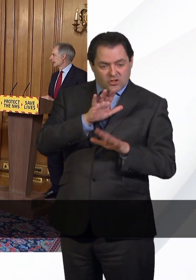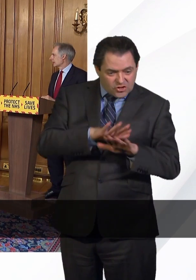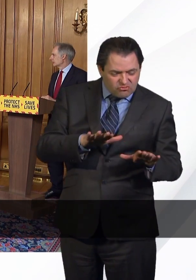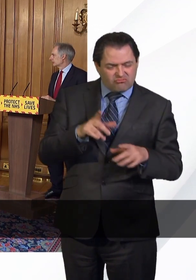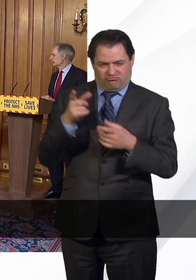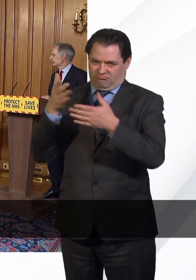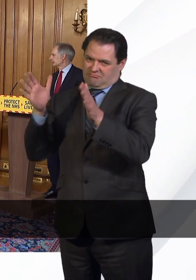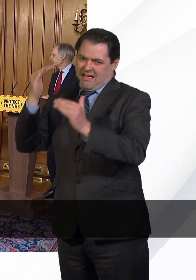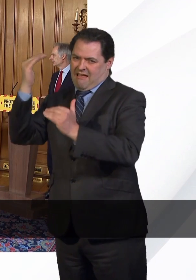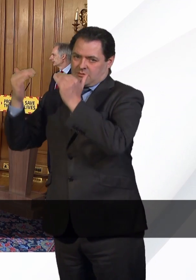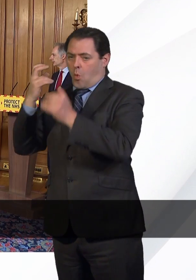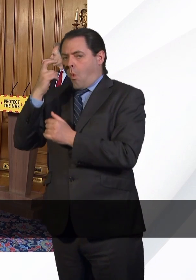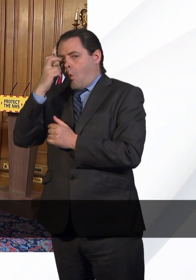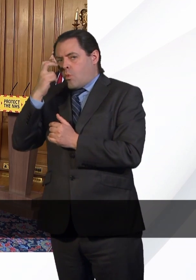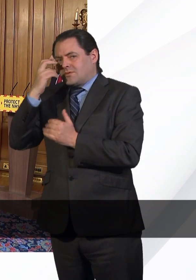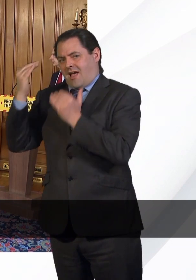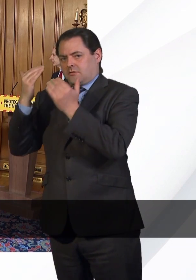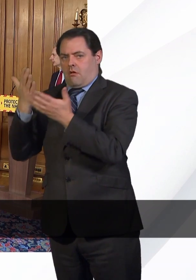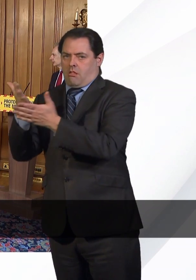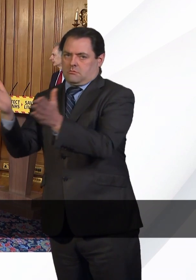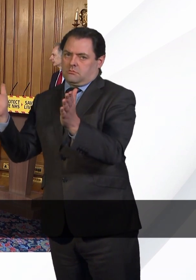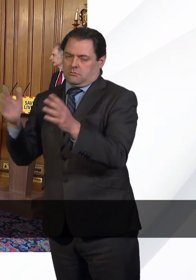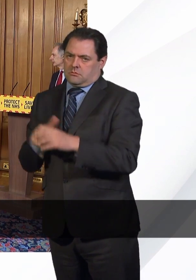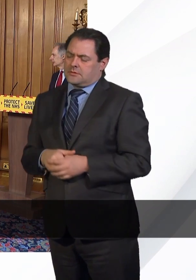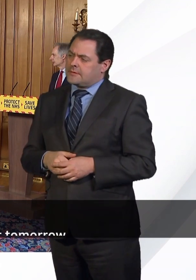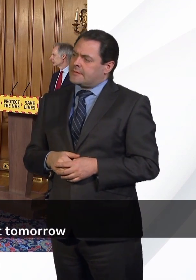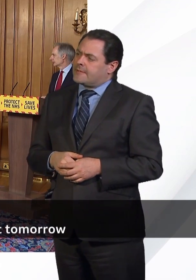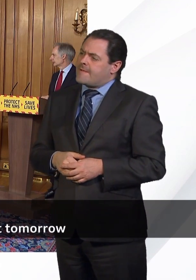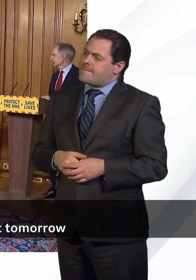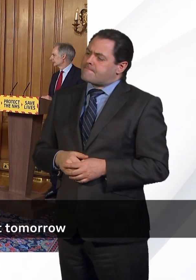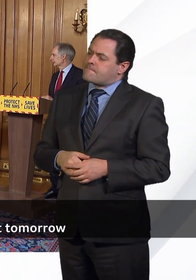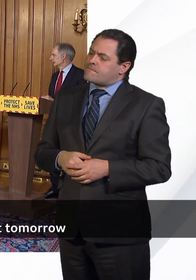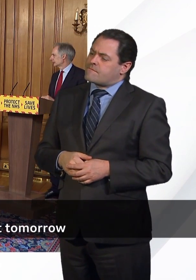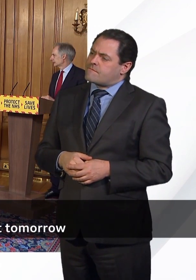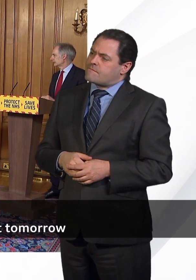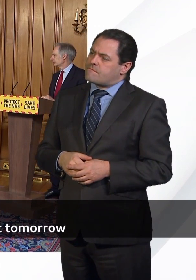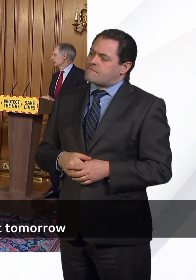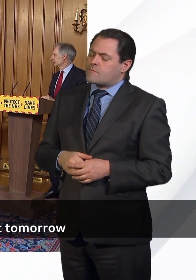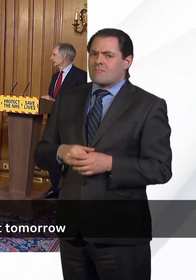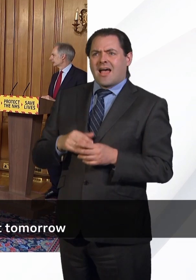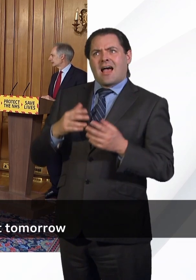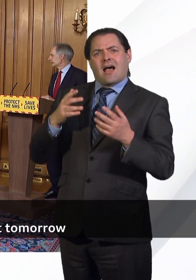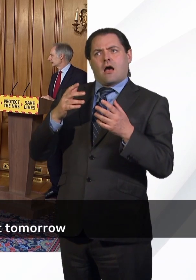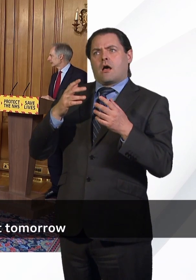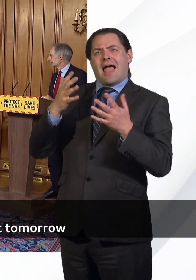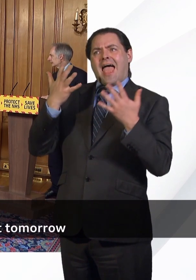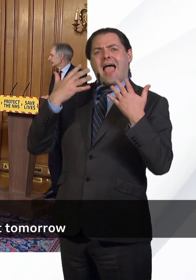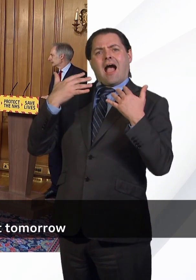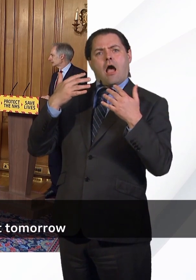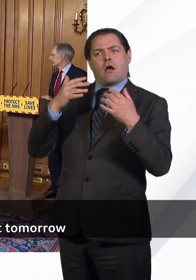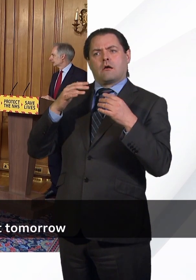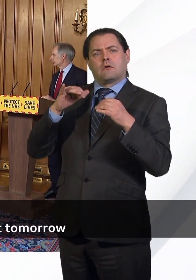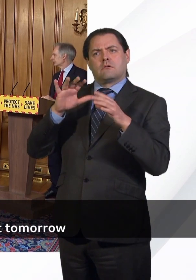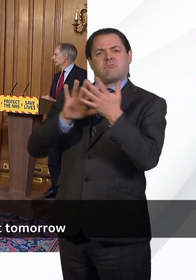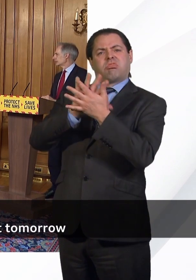your question about vaccinating children. On the second question about air pollution, and thank you for that, I think